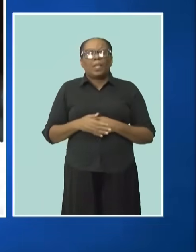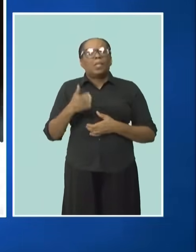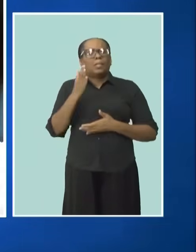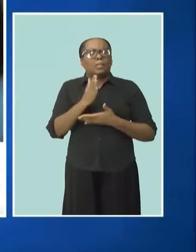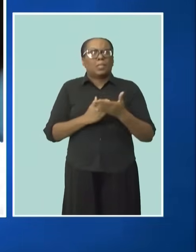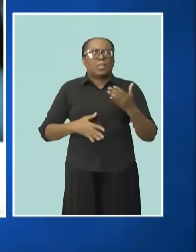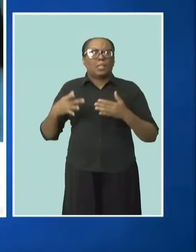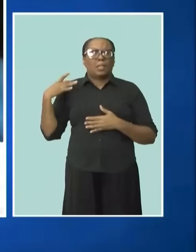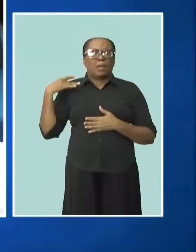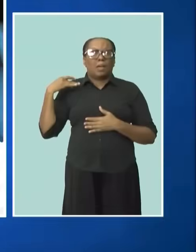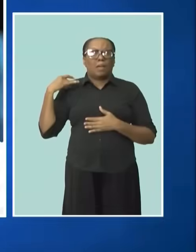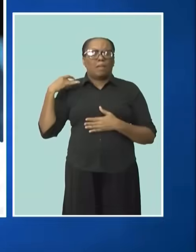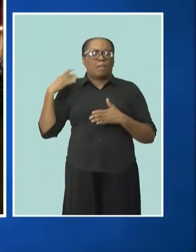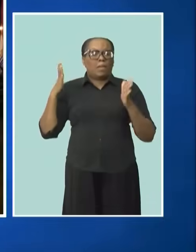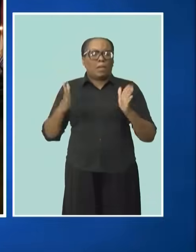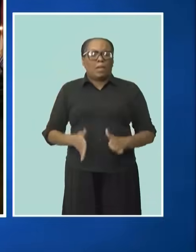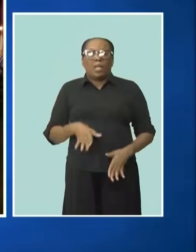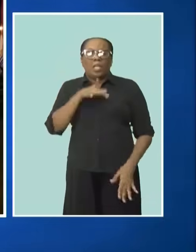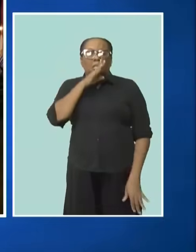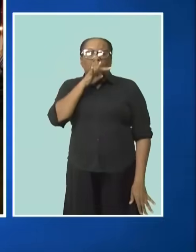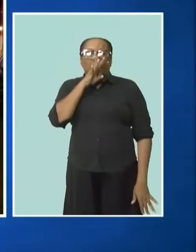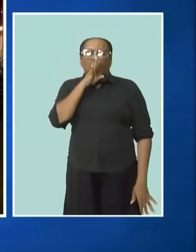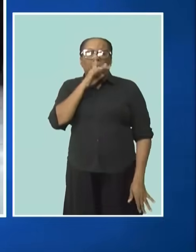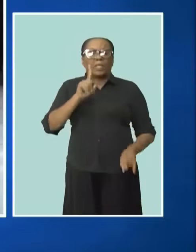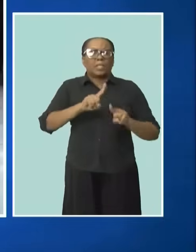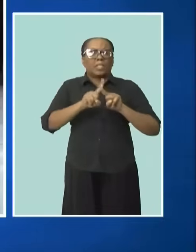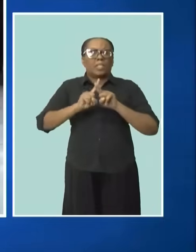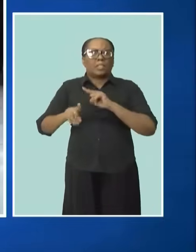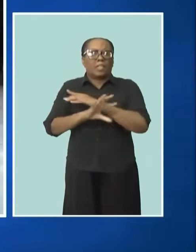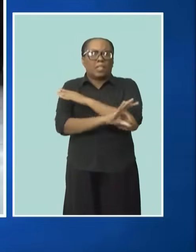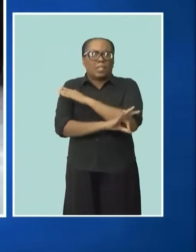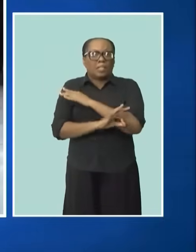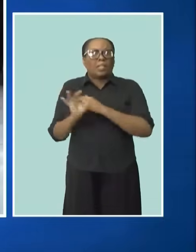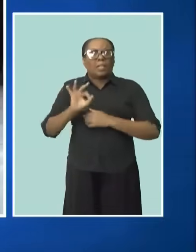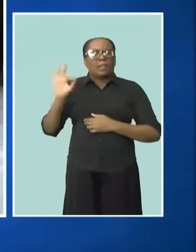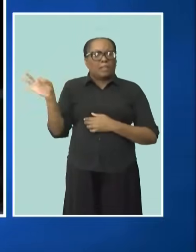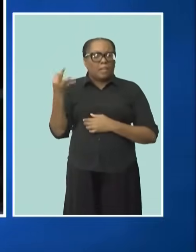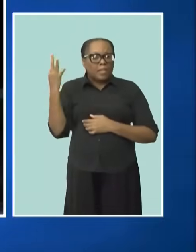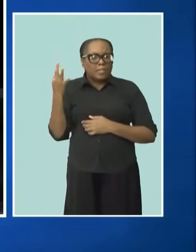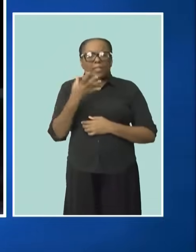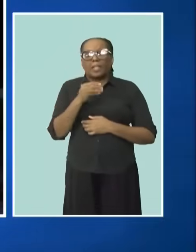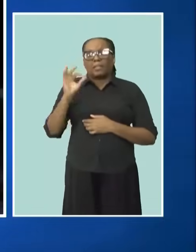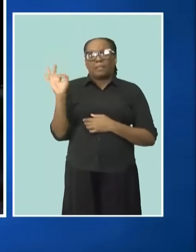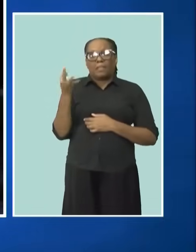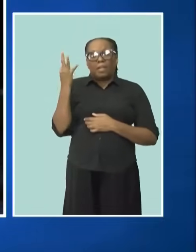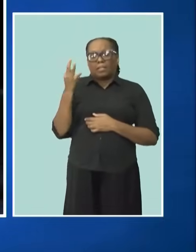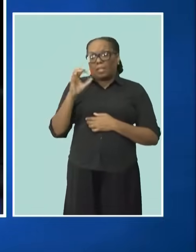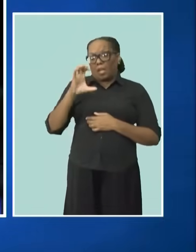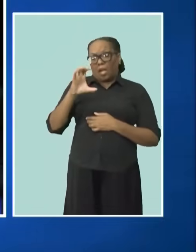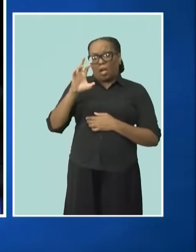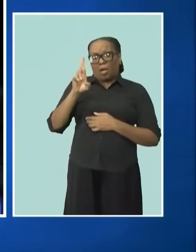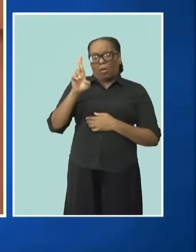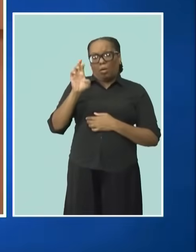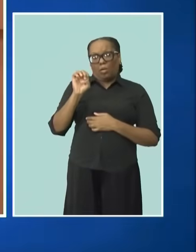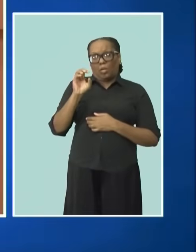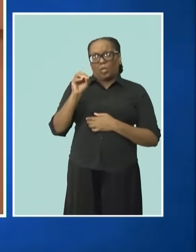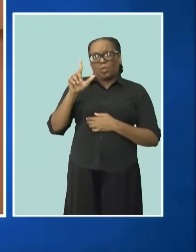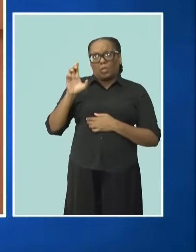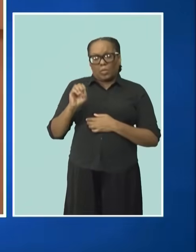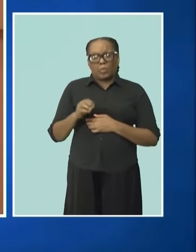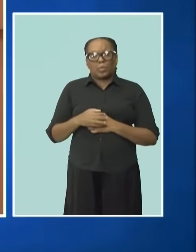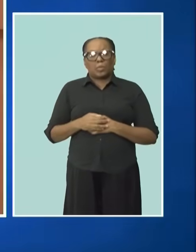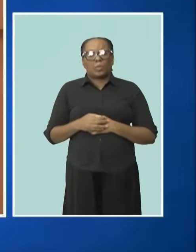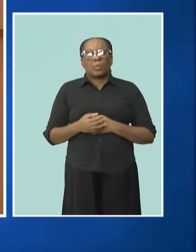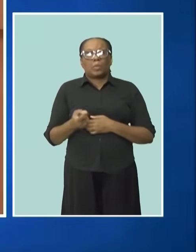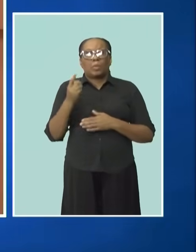already identified those, including French Creole. We have a few volunteers who speak French Creole, a volunteer